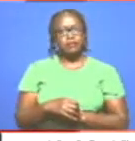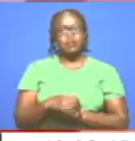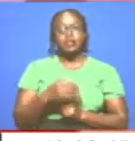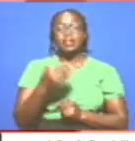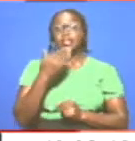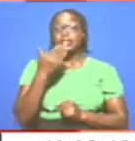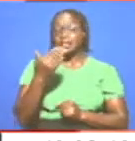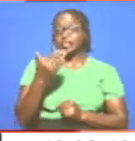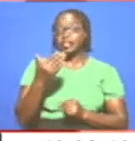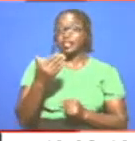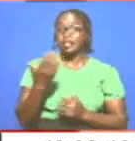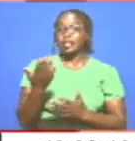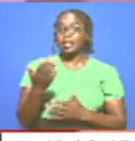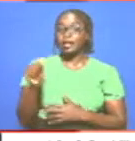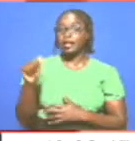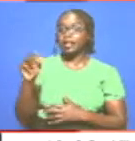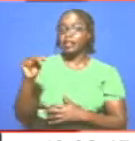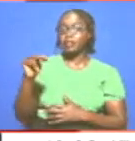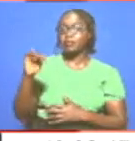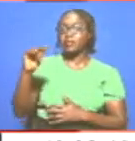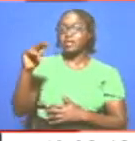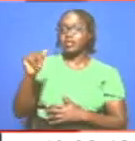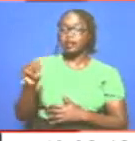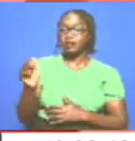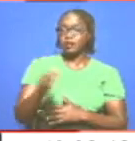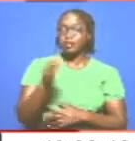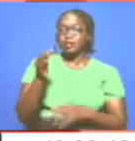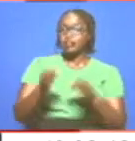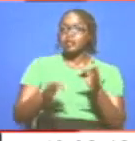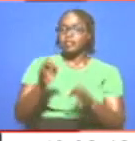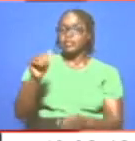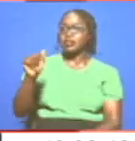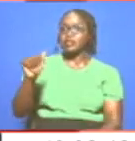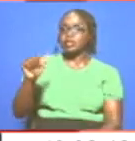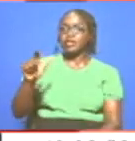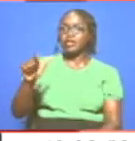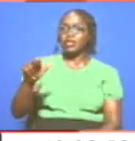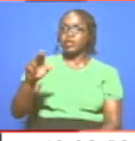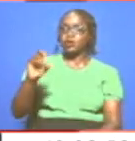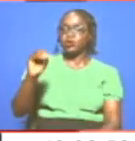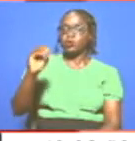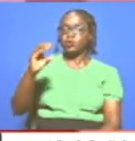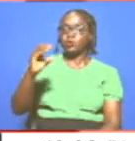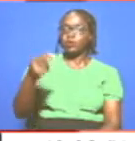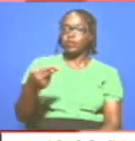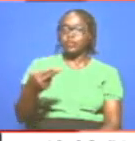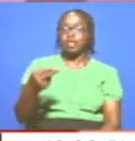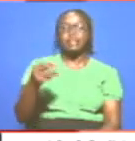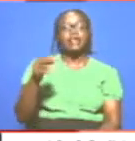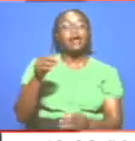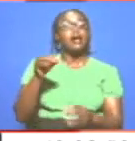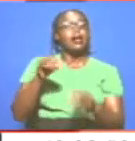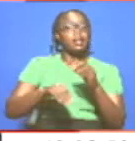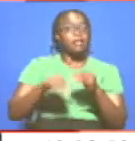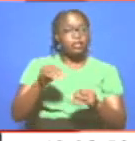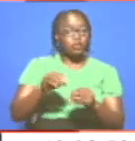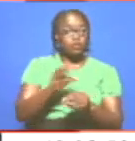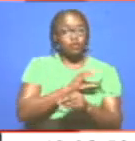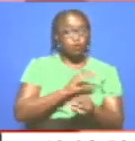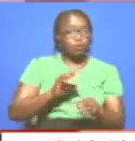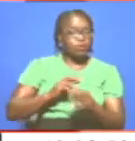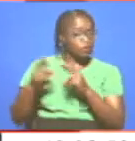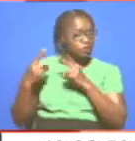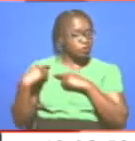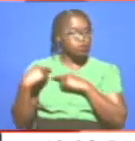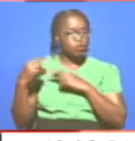Mohammed, Justice Alwatch, and the electoral committee who did the elections. I think it was a high time,